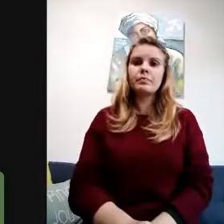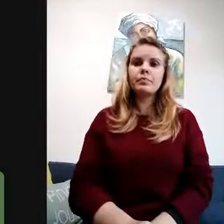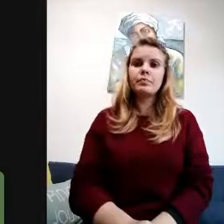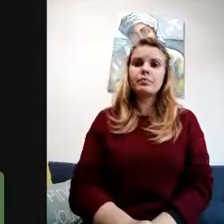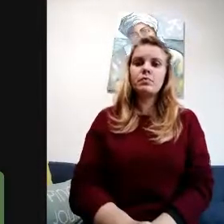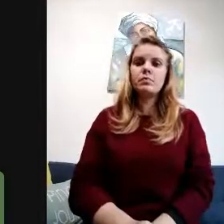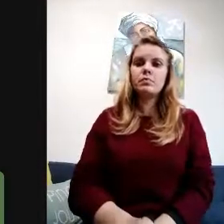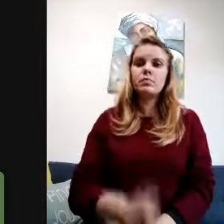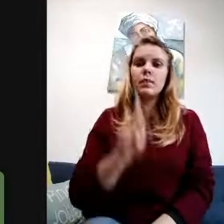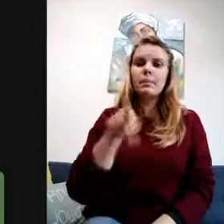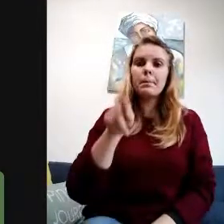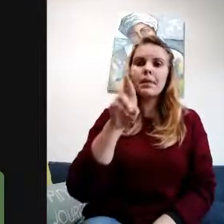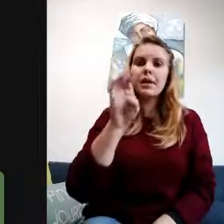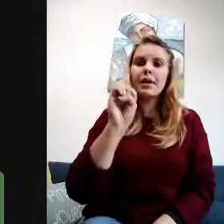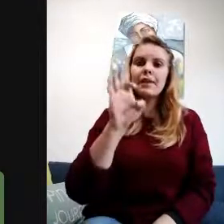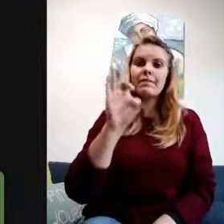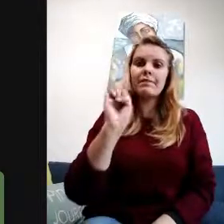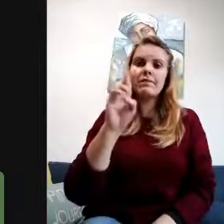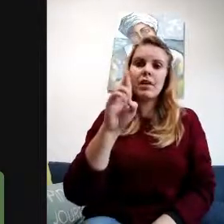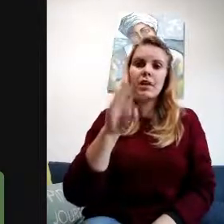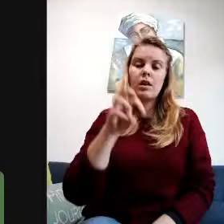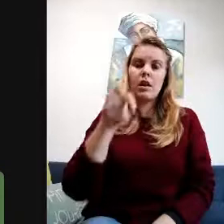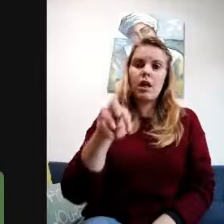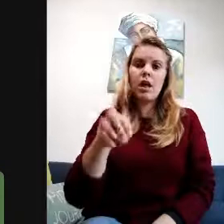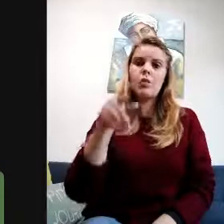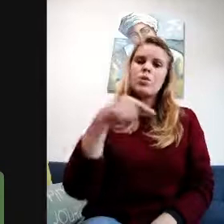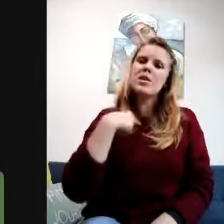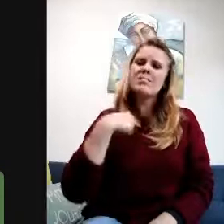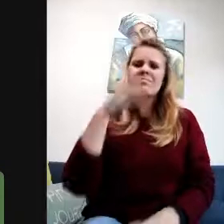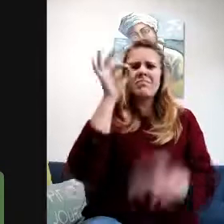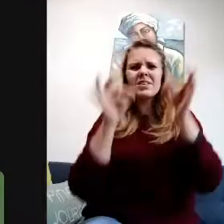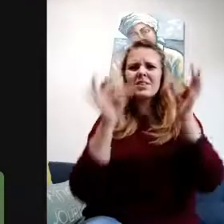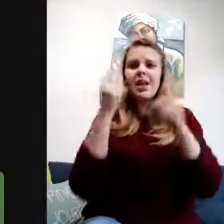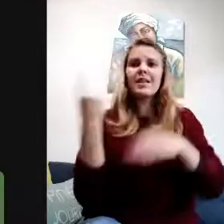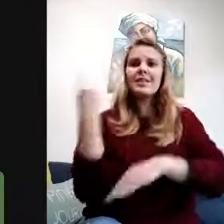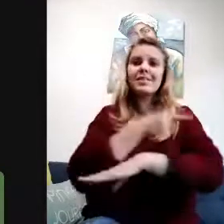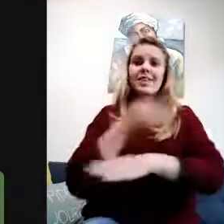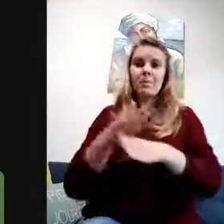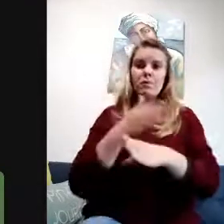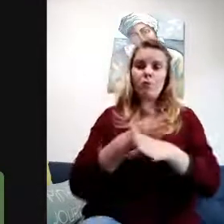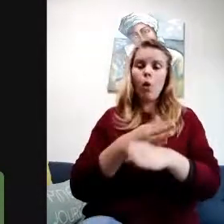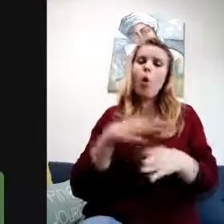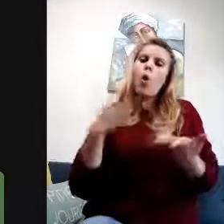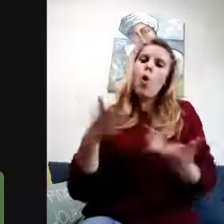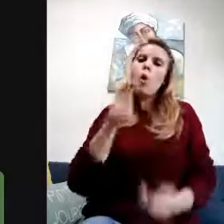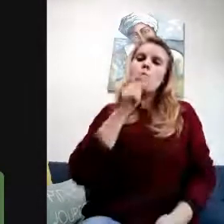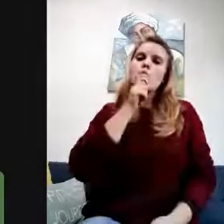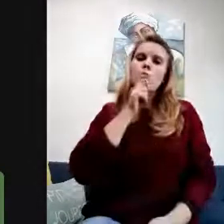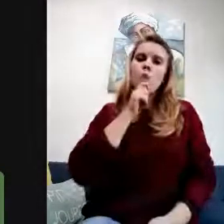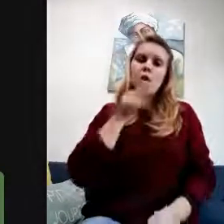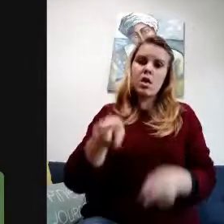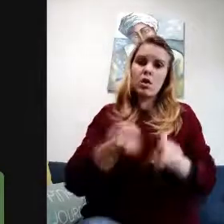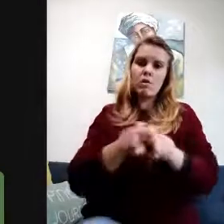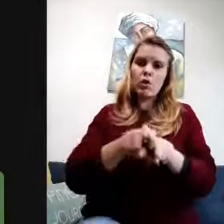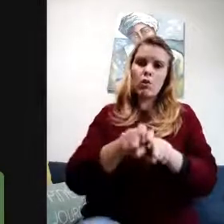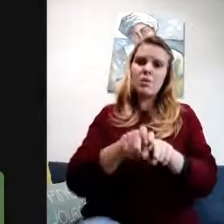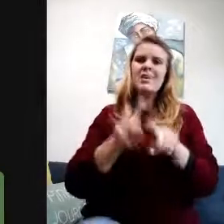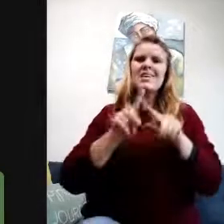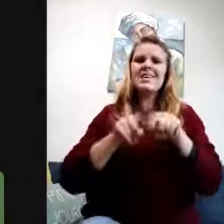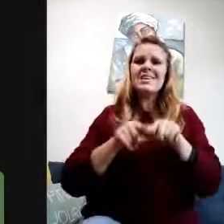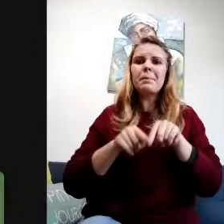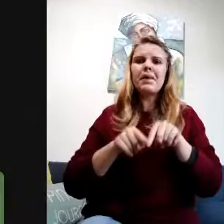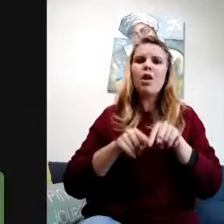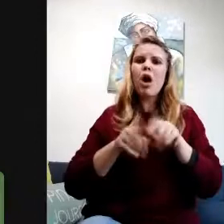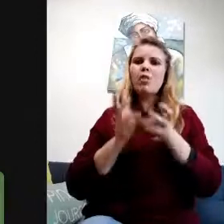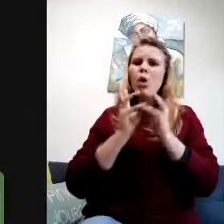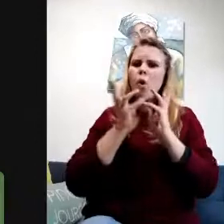something that you usually decide the day before or even on the morning of a tournament, depending on the conditions. And you will